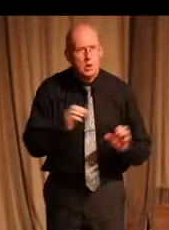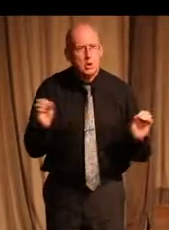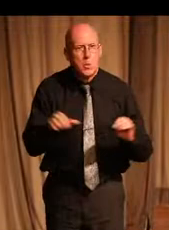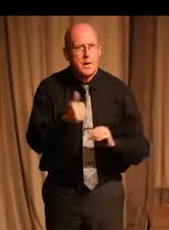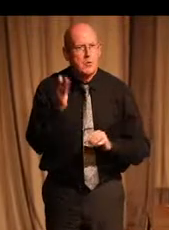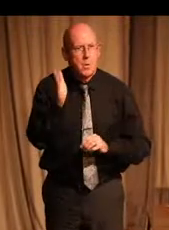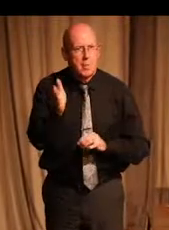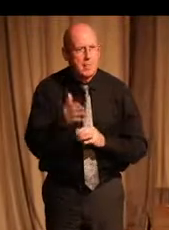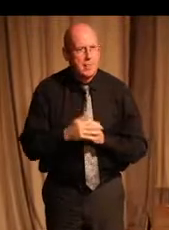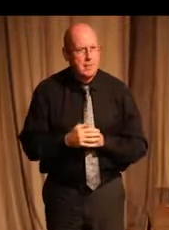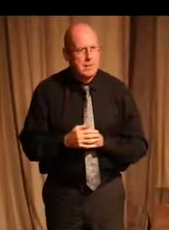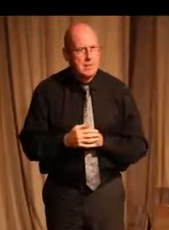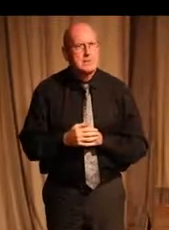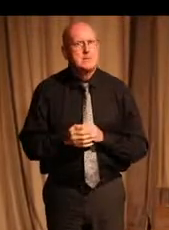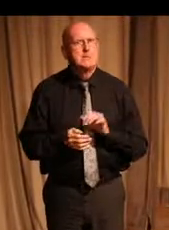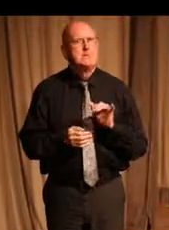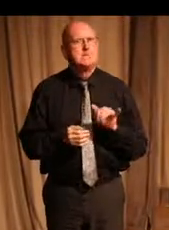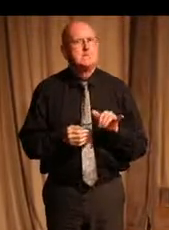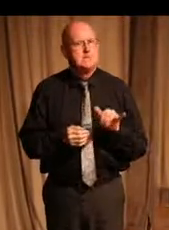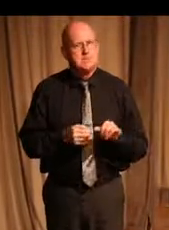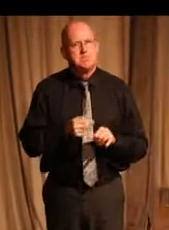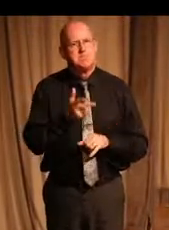this